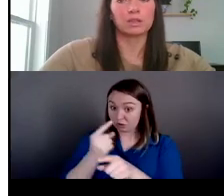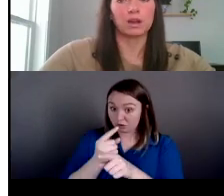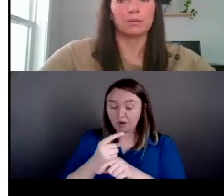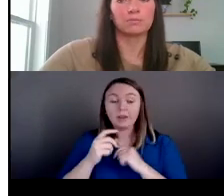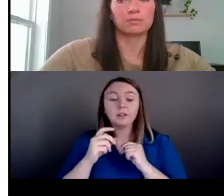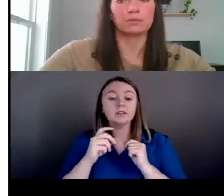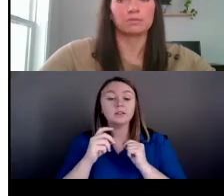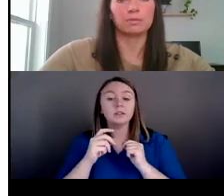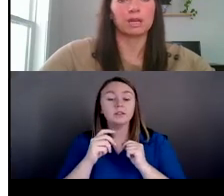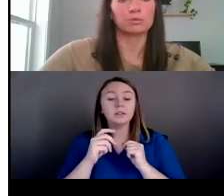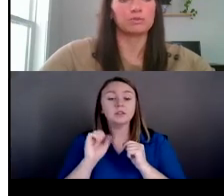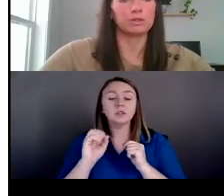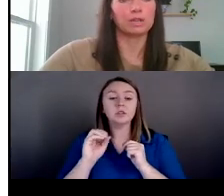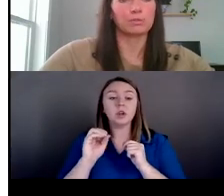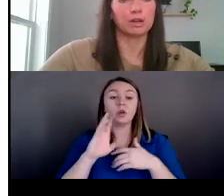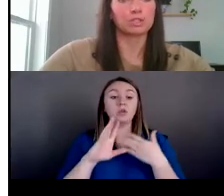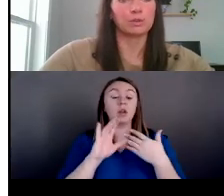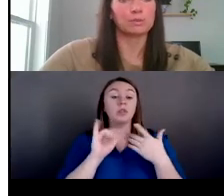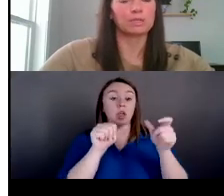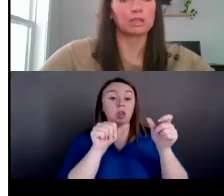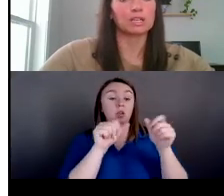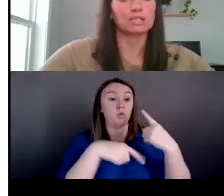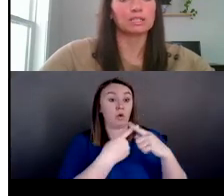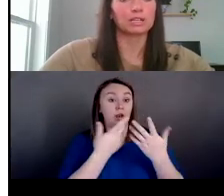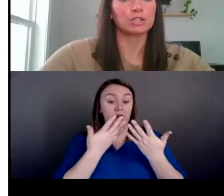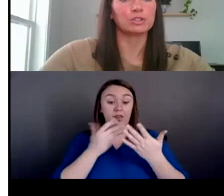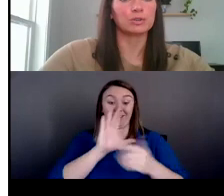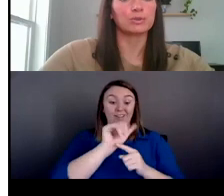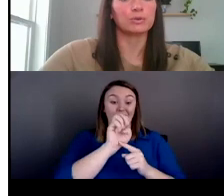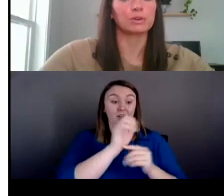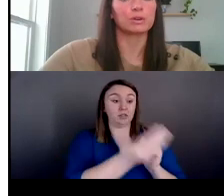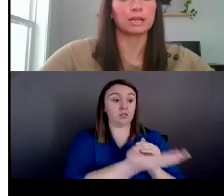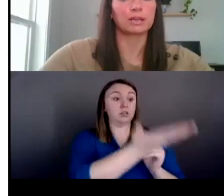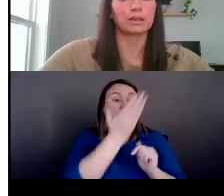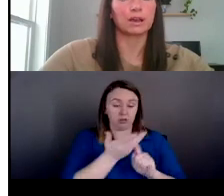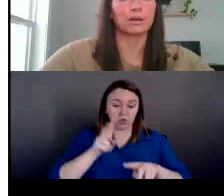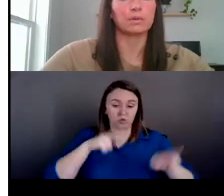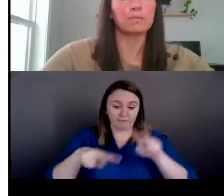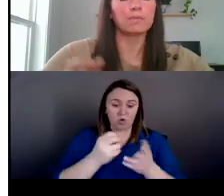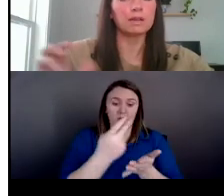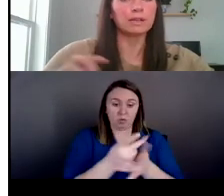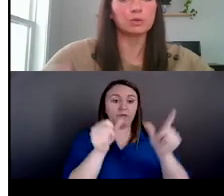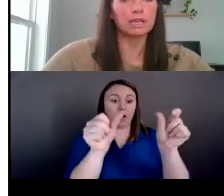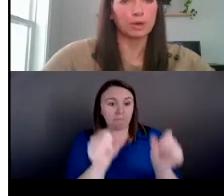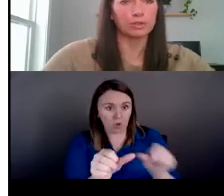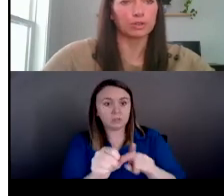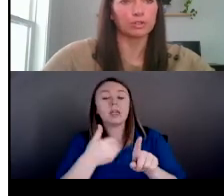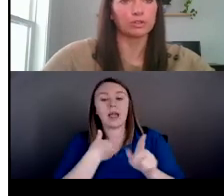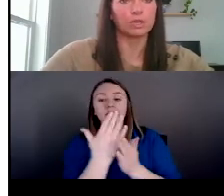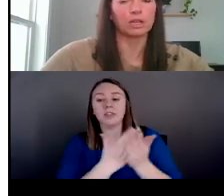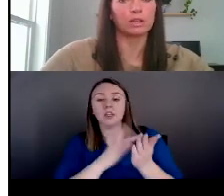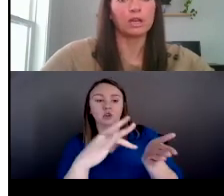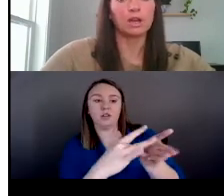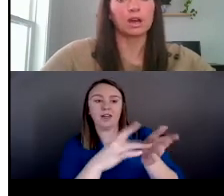it's been reviewed and published on the website, there is a section to click and create a poster. So